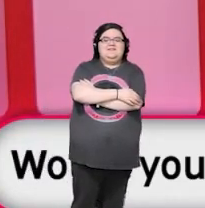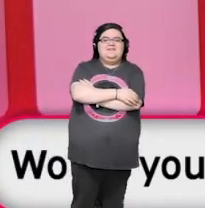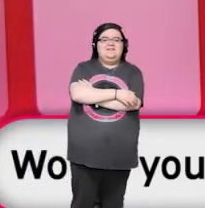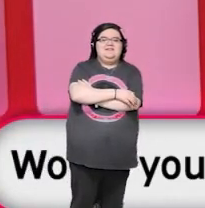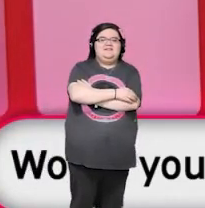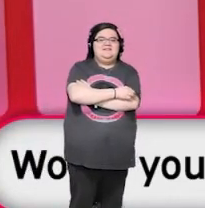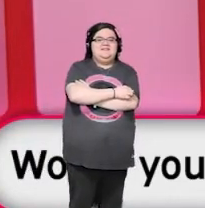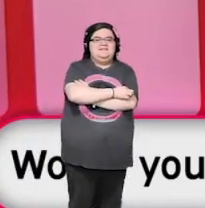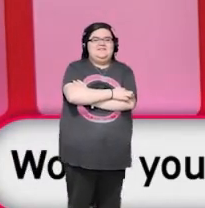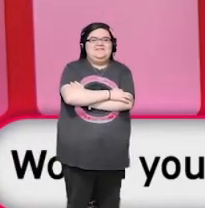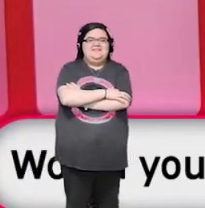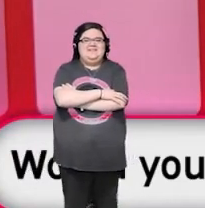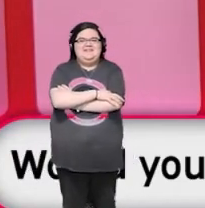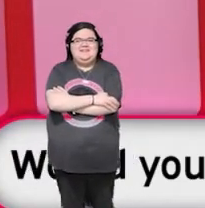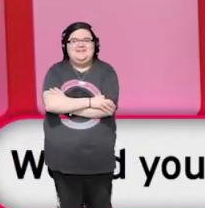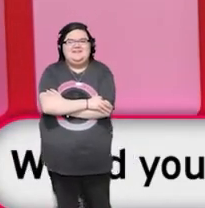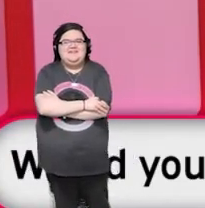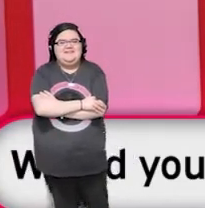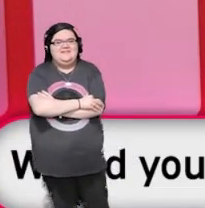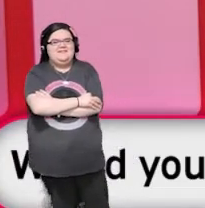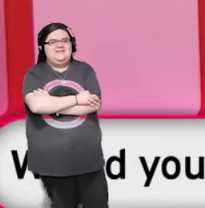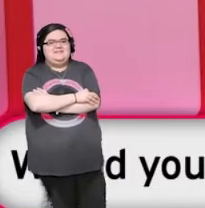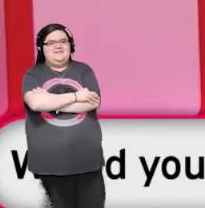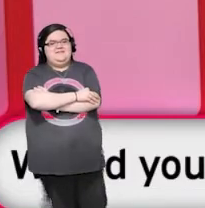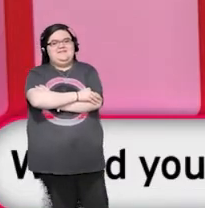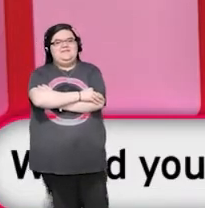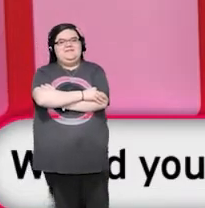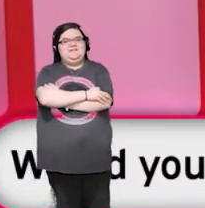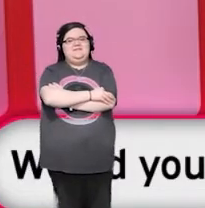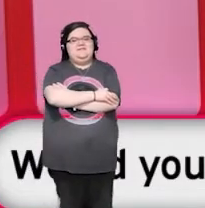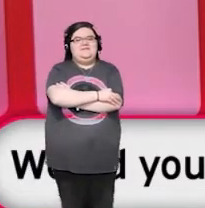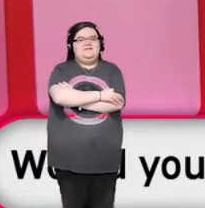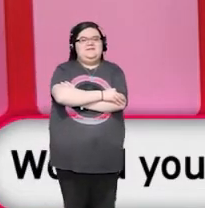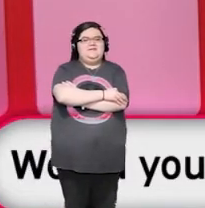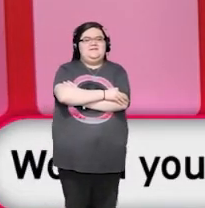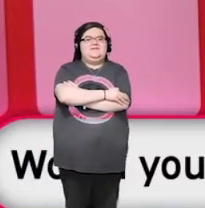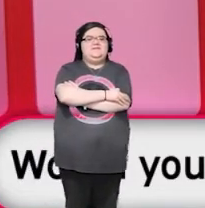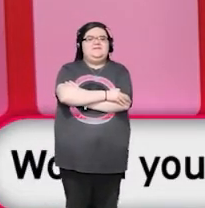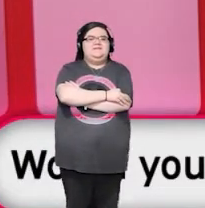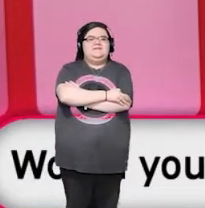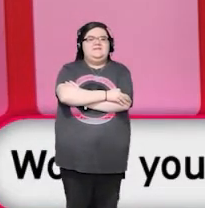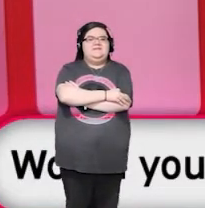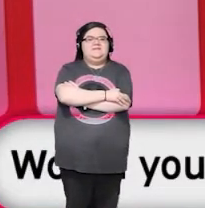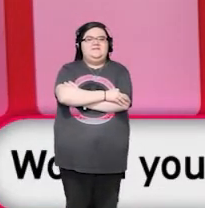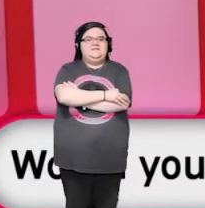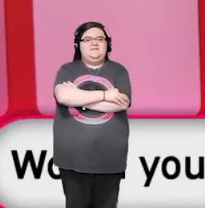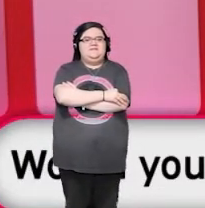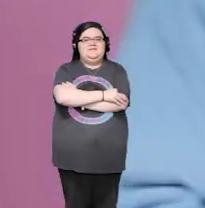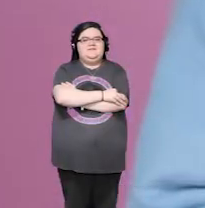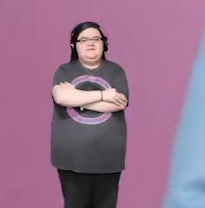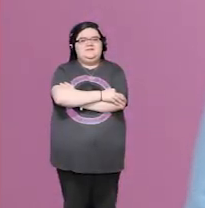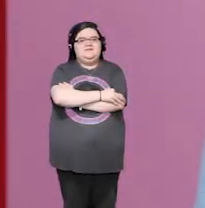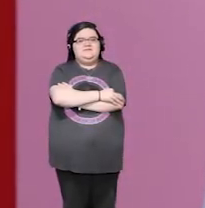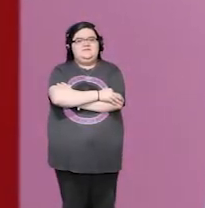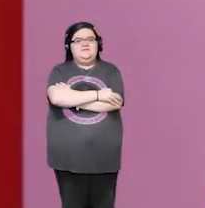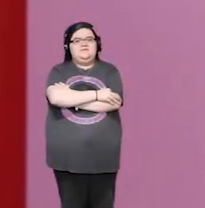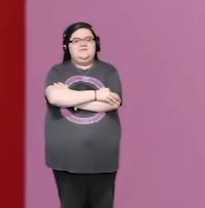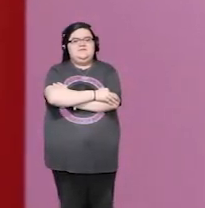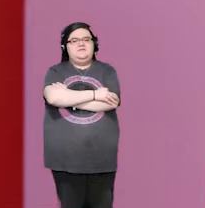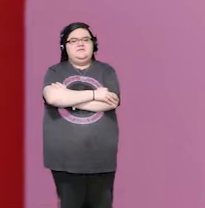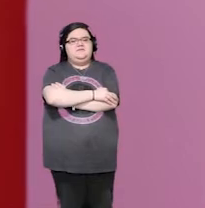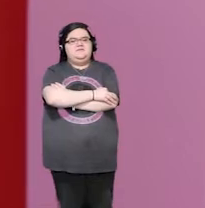was it like, bro? Awful. The food thing is depressing, like, because you have like a nice meal that you love. Can I taste? It tastes like sludge. Can I taste